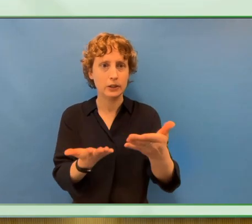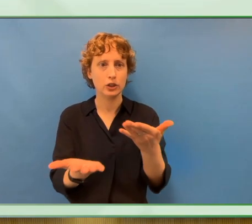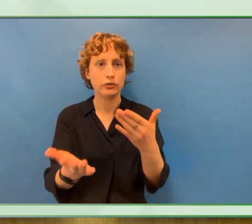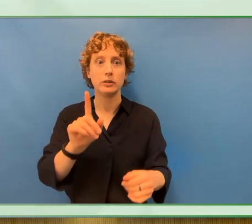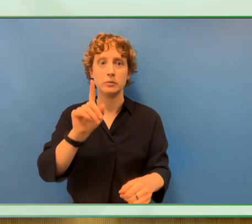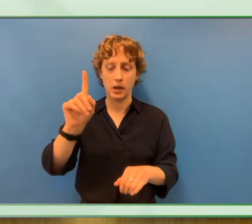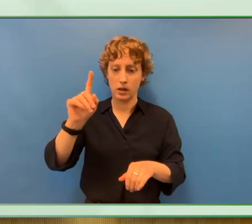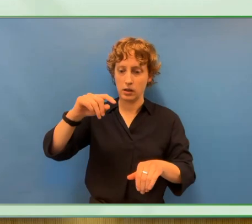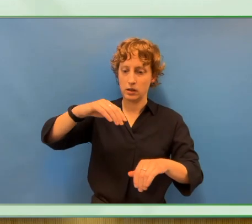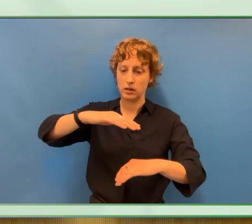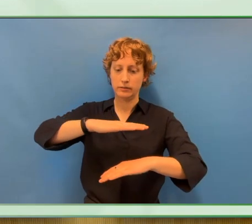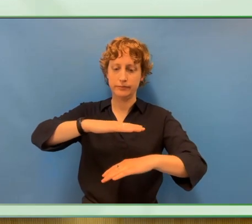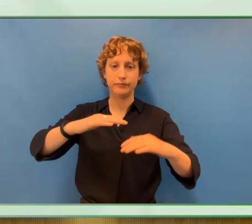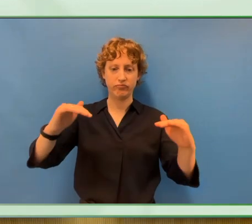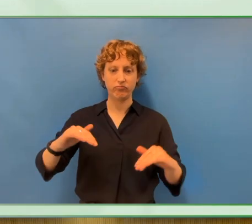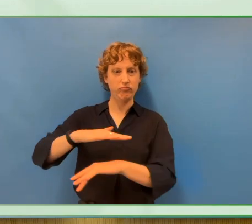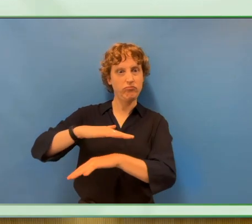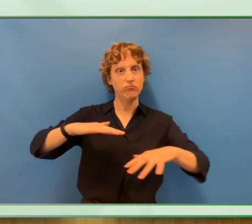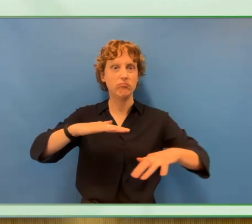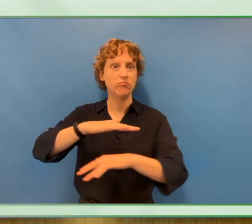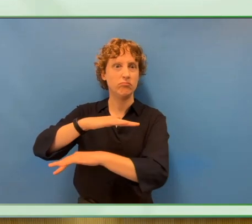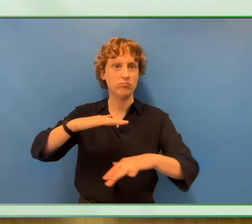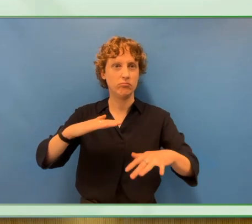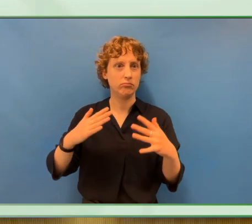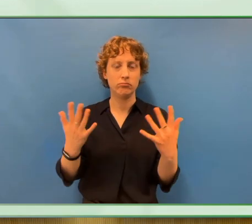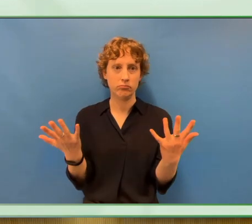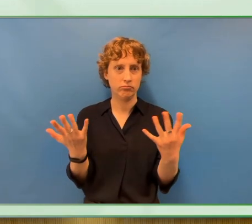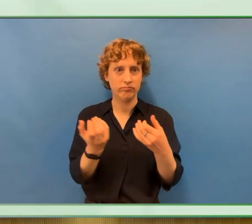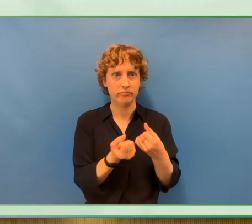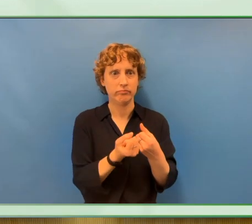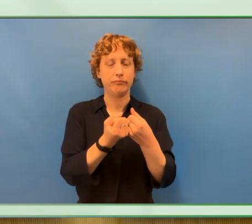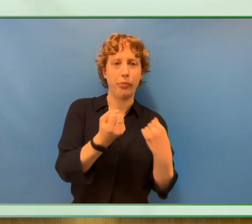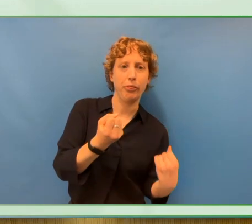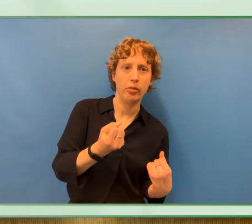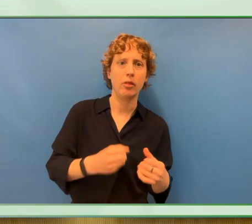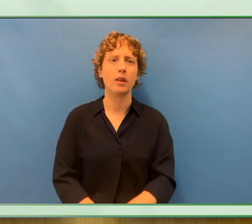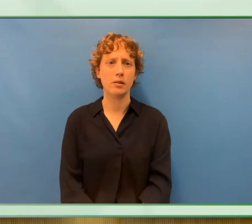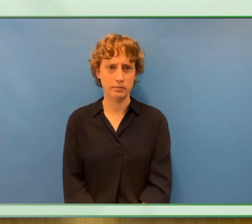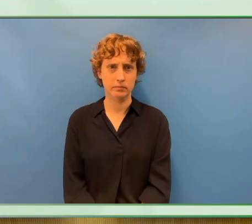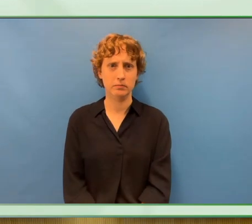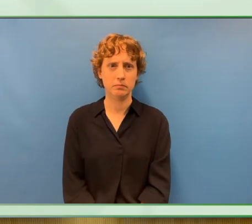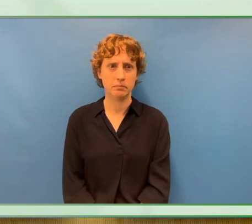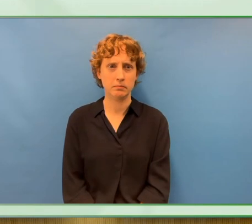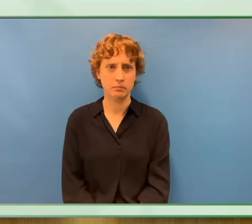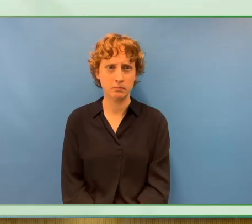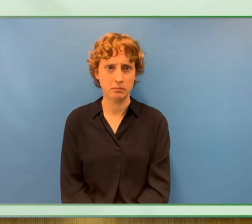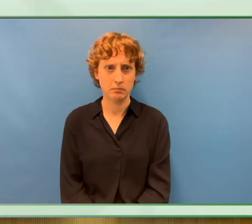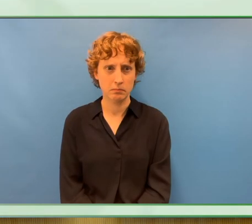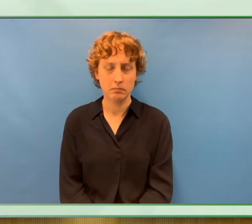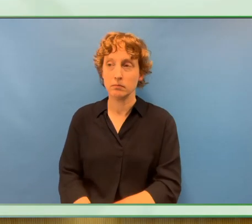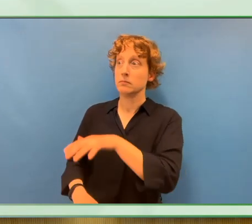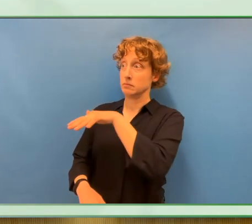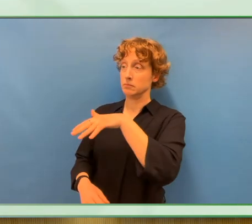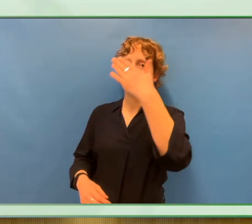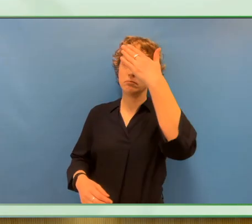and not-for-profits who are not resourced and not empowered. I do think the businesses are incredibly familiar with the fact that they have a legal obligation